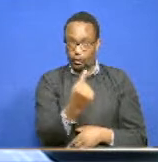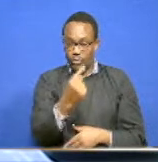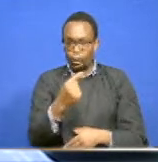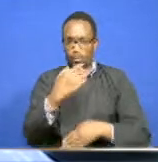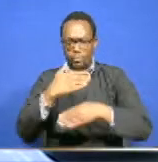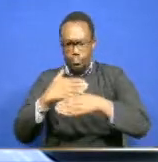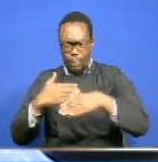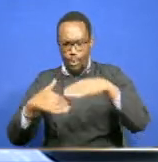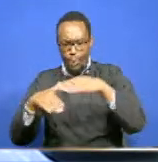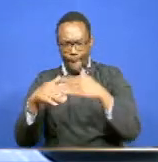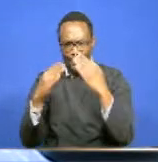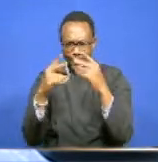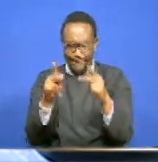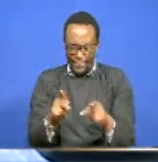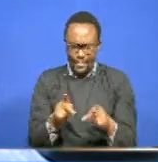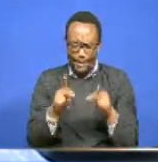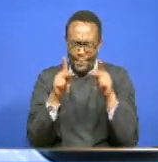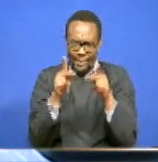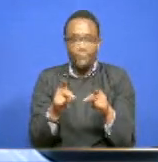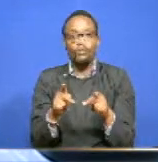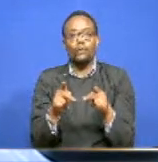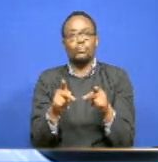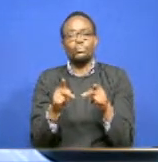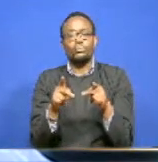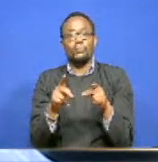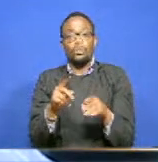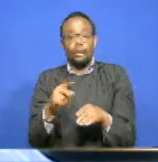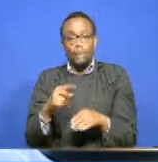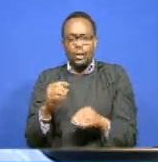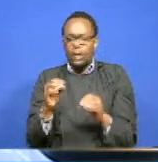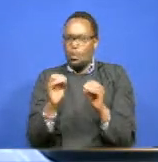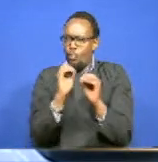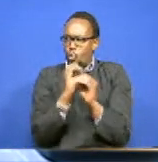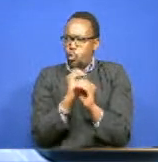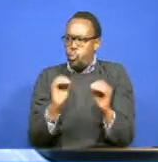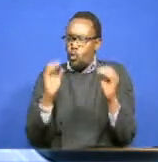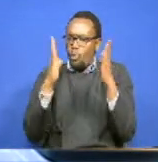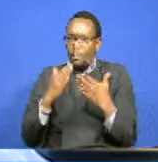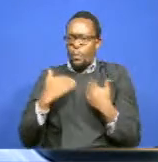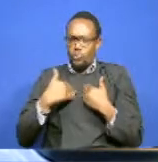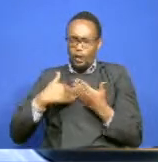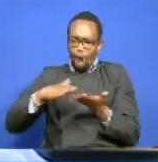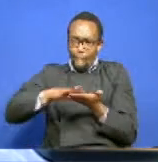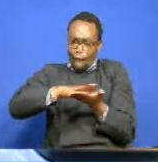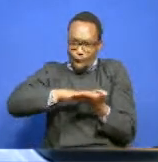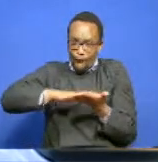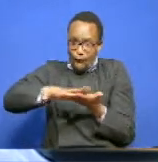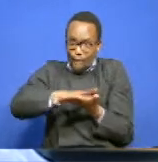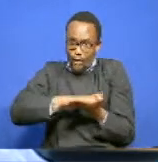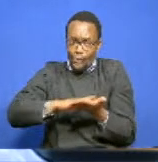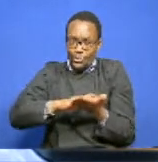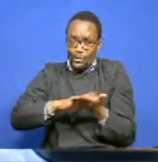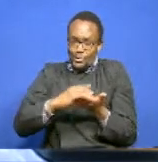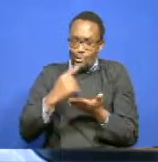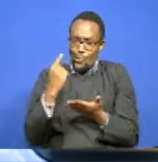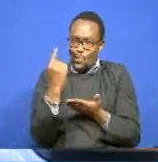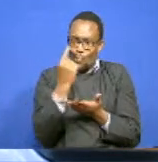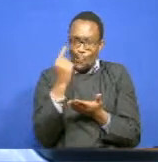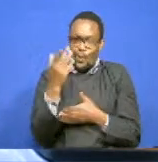care, for no one can lay any foundation other than the one already